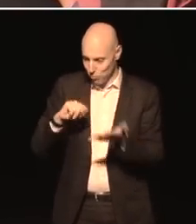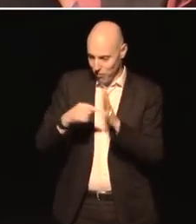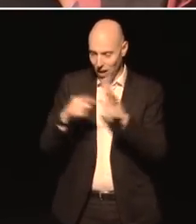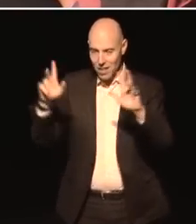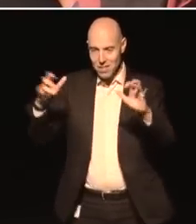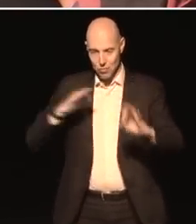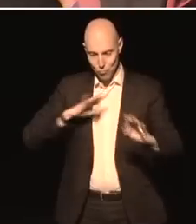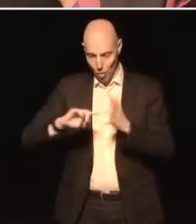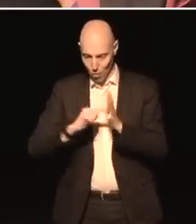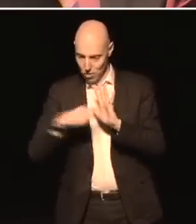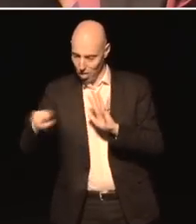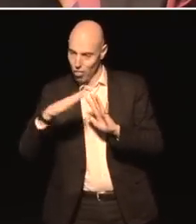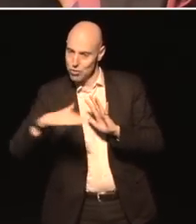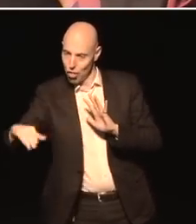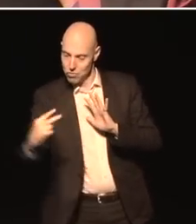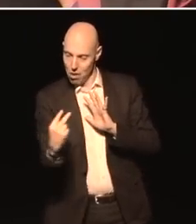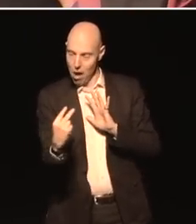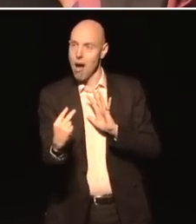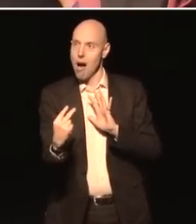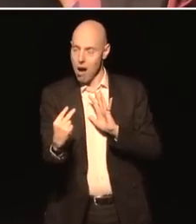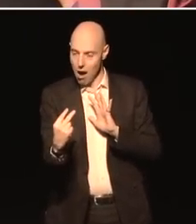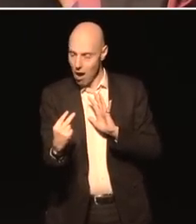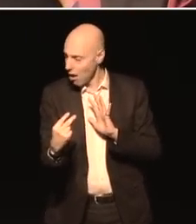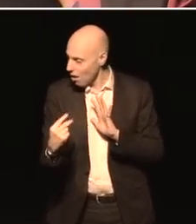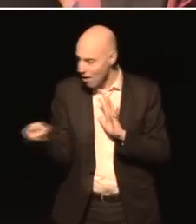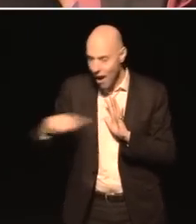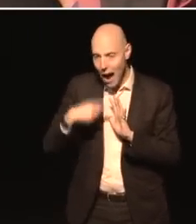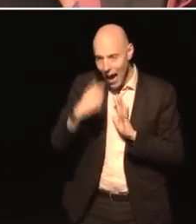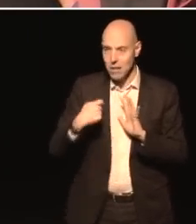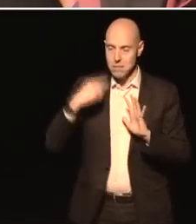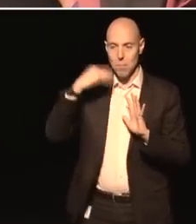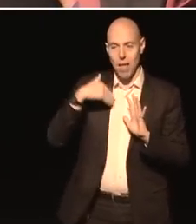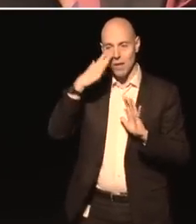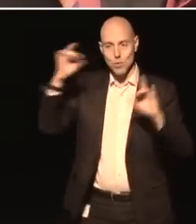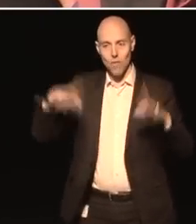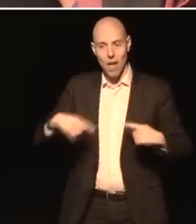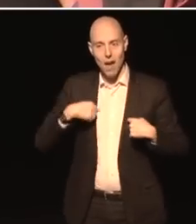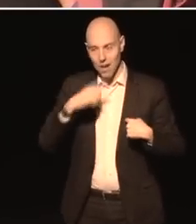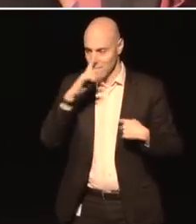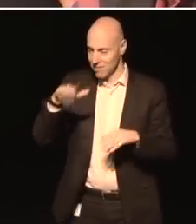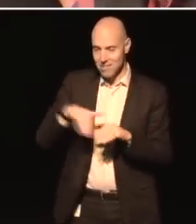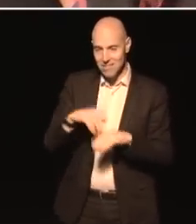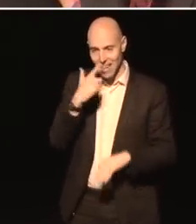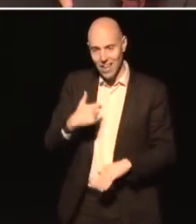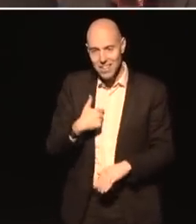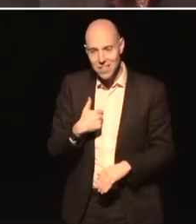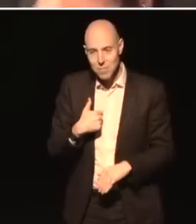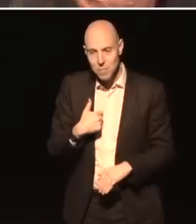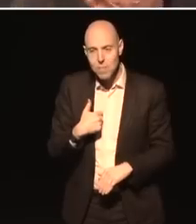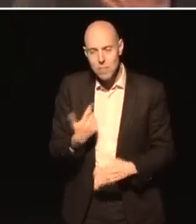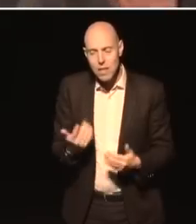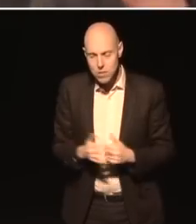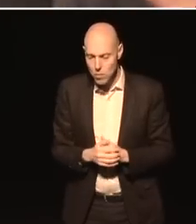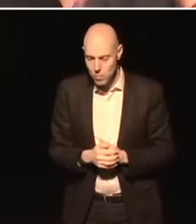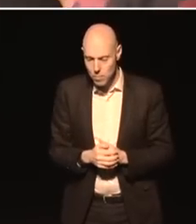for those children that we work with, and they realize that it is possible, that you can have a space in an art form that maybe you thought wasn't open